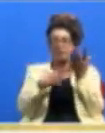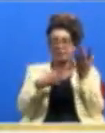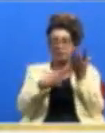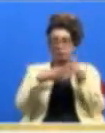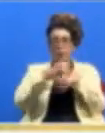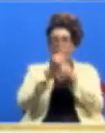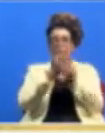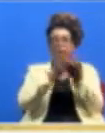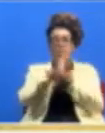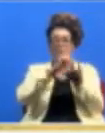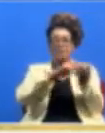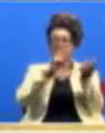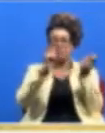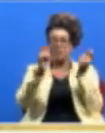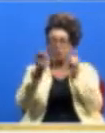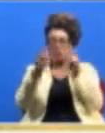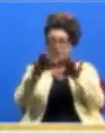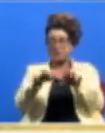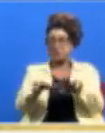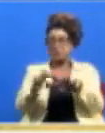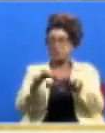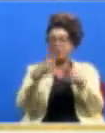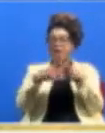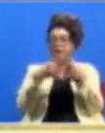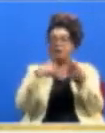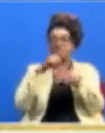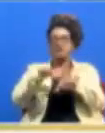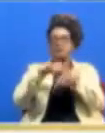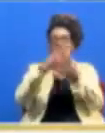We make sure that they transition, settle down, and then have time to apply for other opportunities.